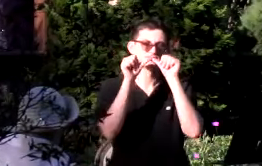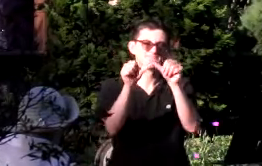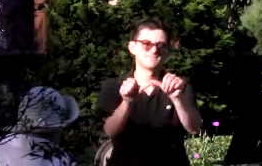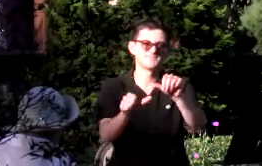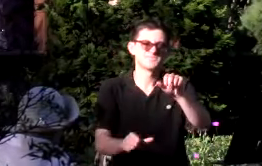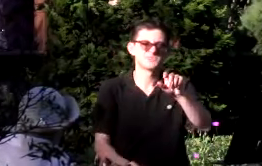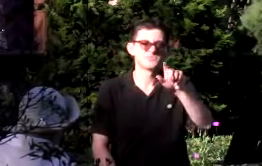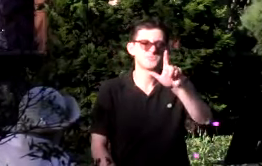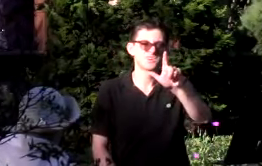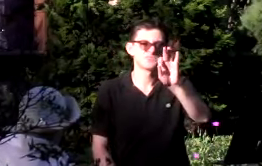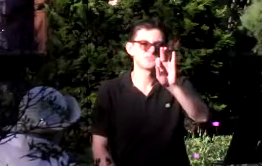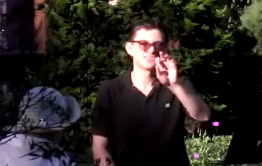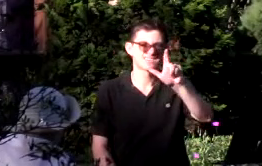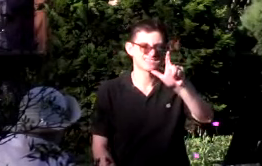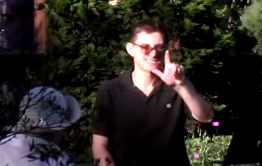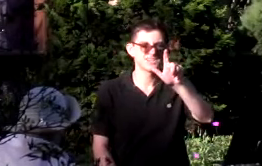Mara Shabbat.